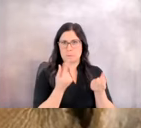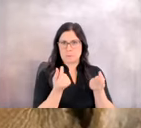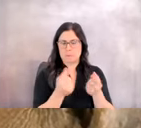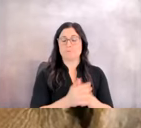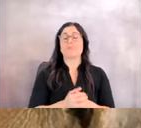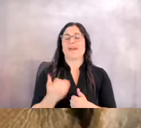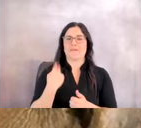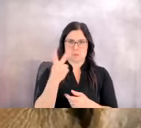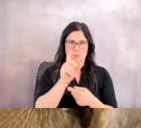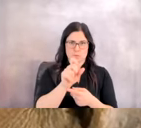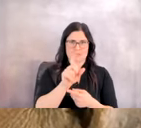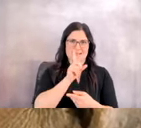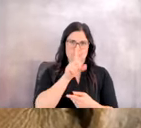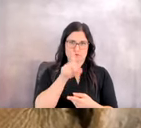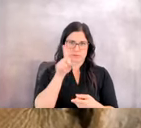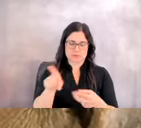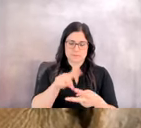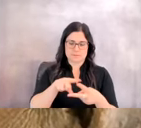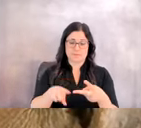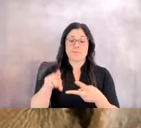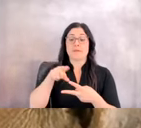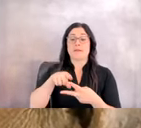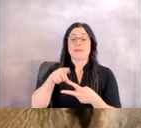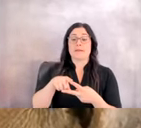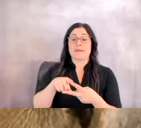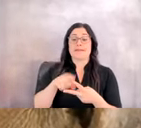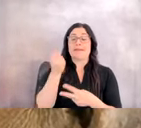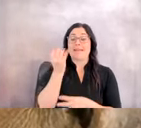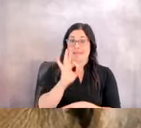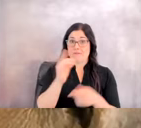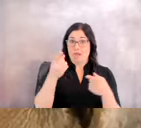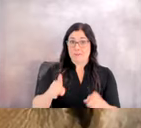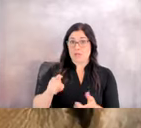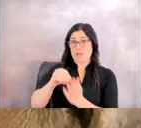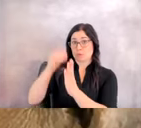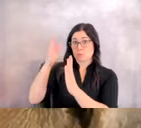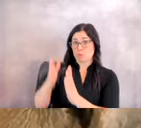answer is, technically, if there's a student